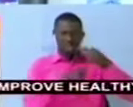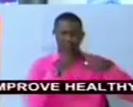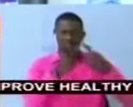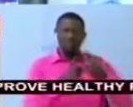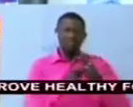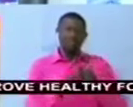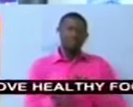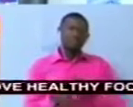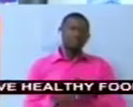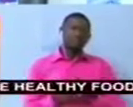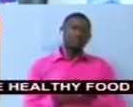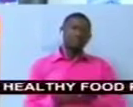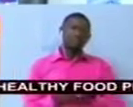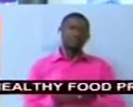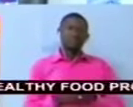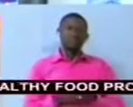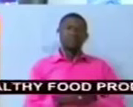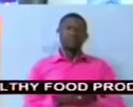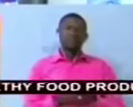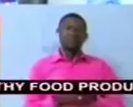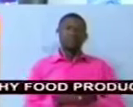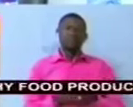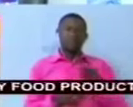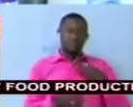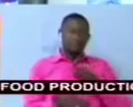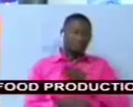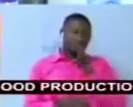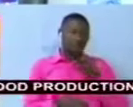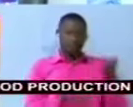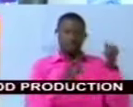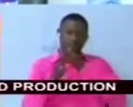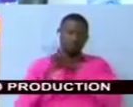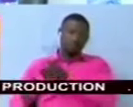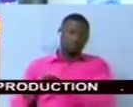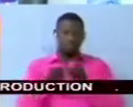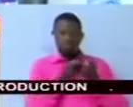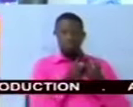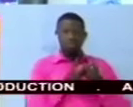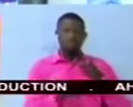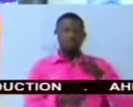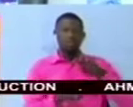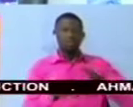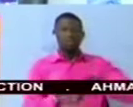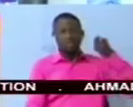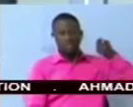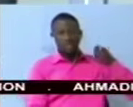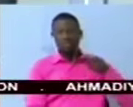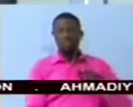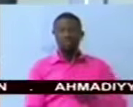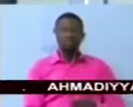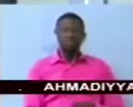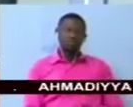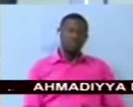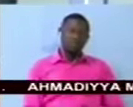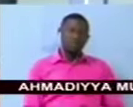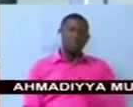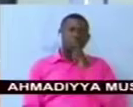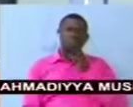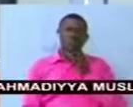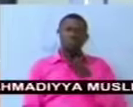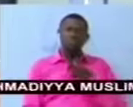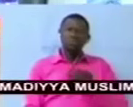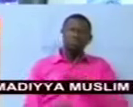jël naka generator bobu. They came and took the generator. Who took the generator? Kana ko jël?